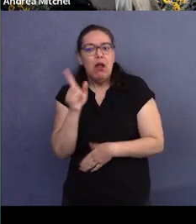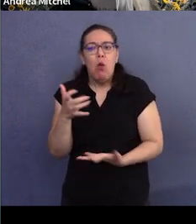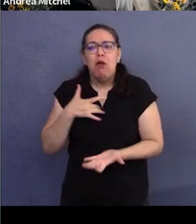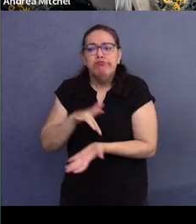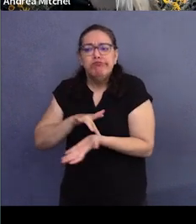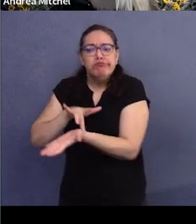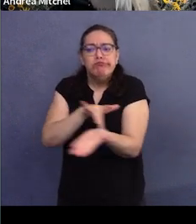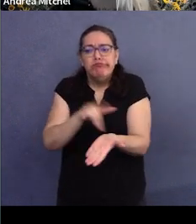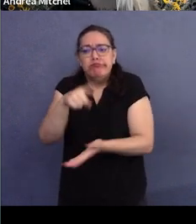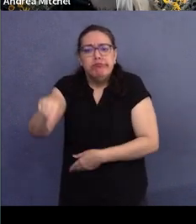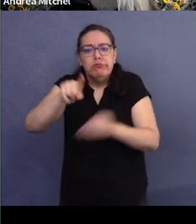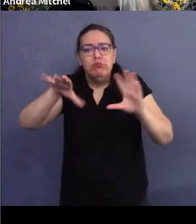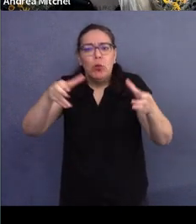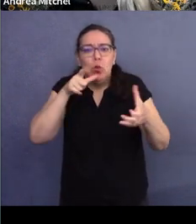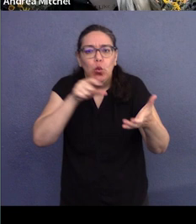Okay.